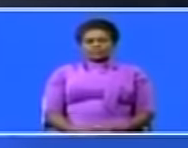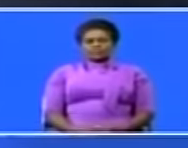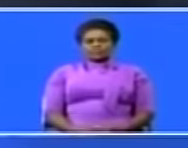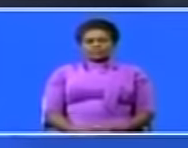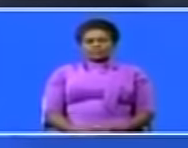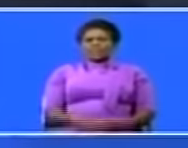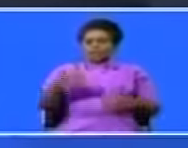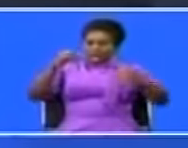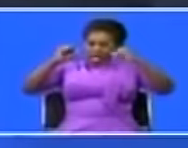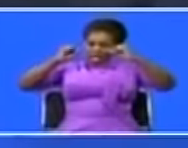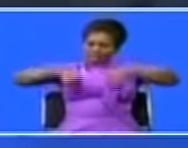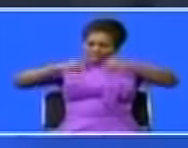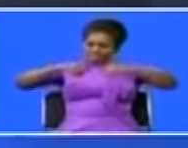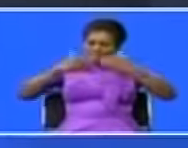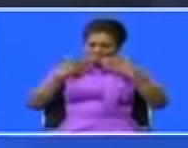We have a deal